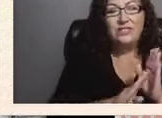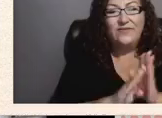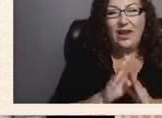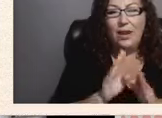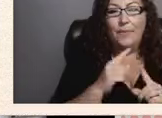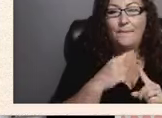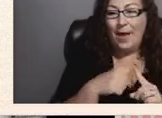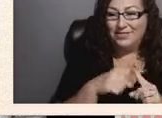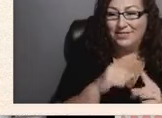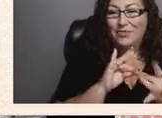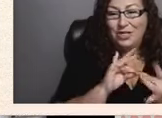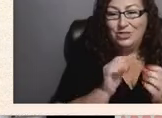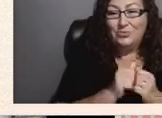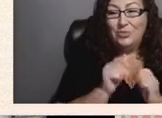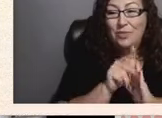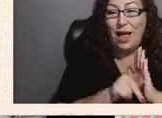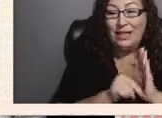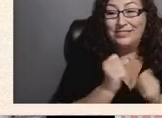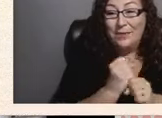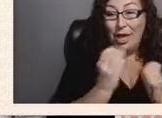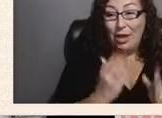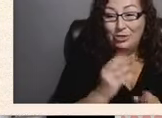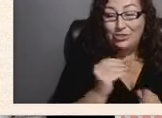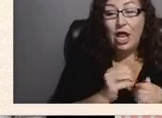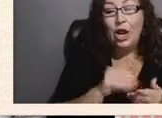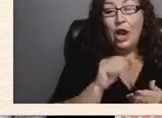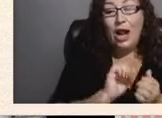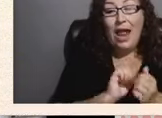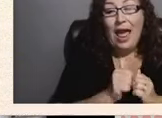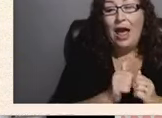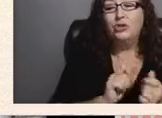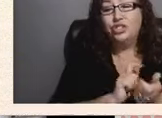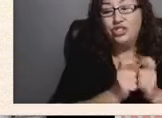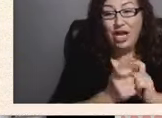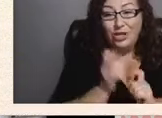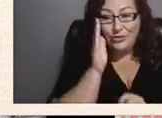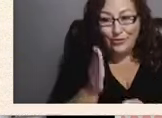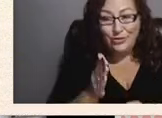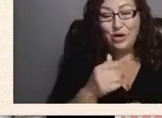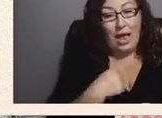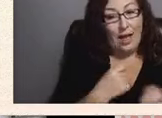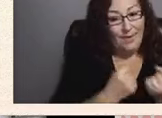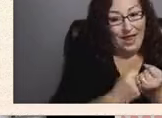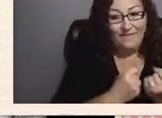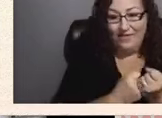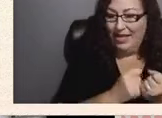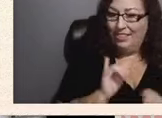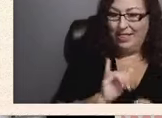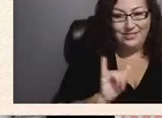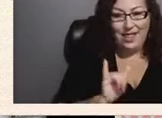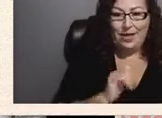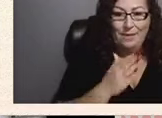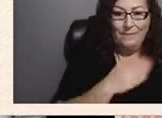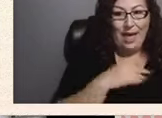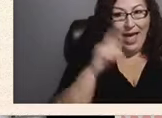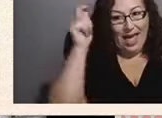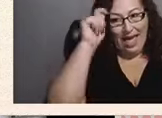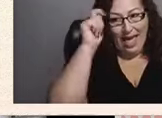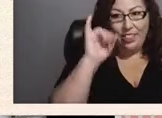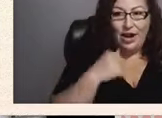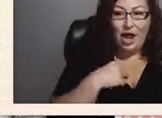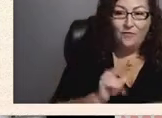with policymakers and learn how to change the future. Now, I am an advocate. That's like, my hat that I have worn